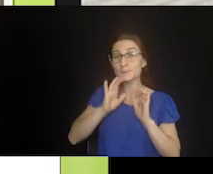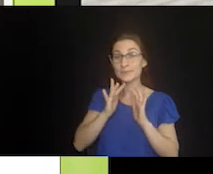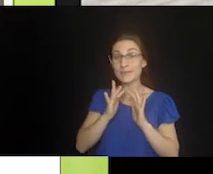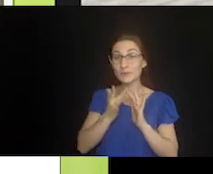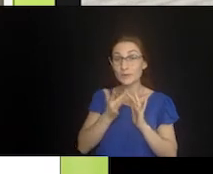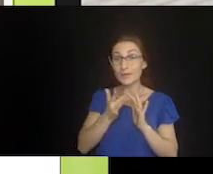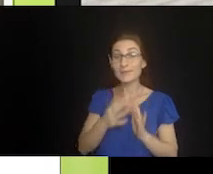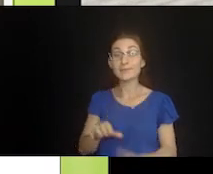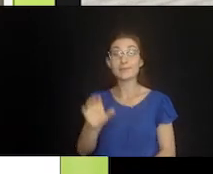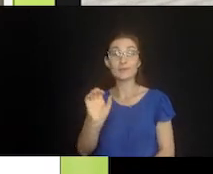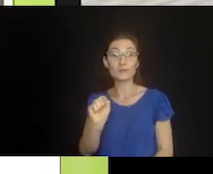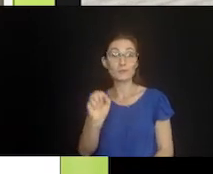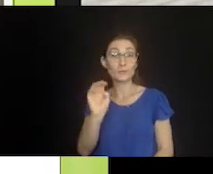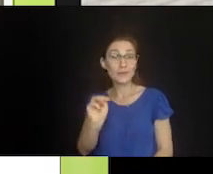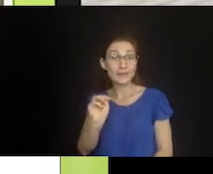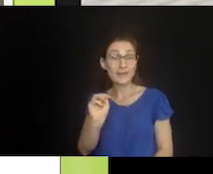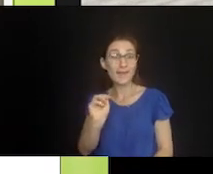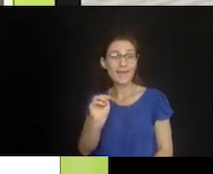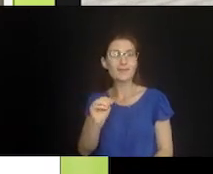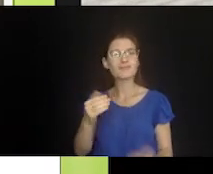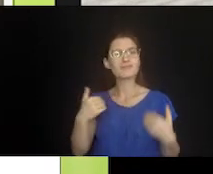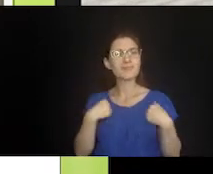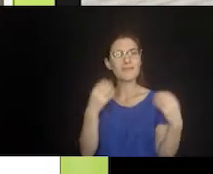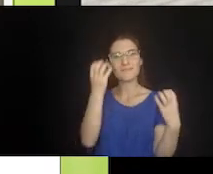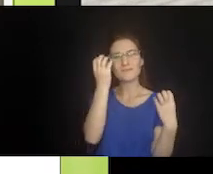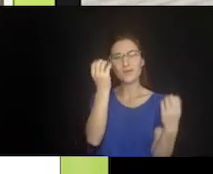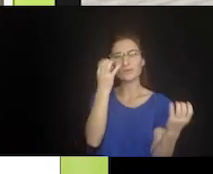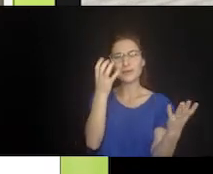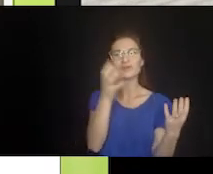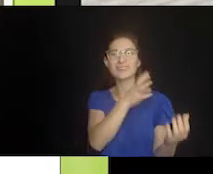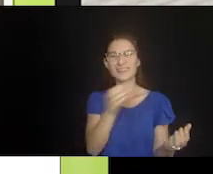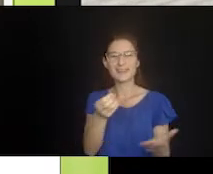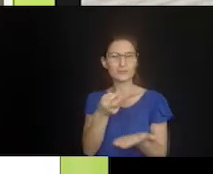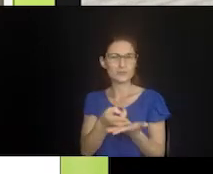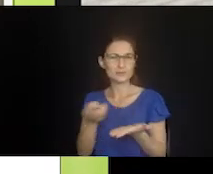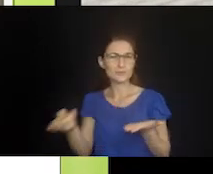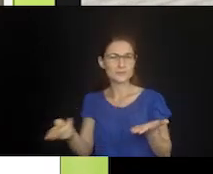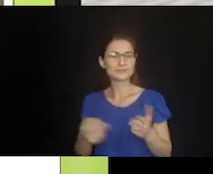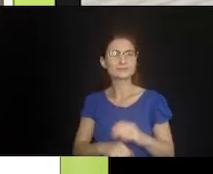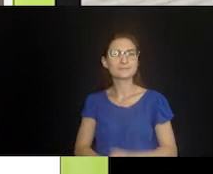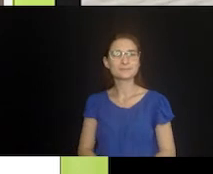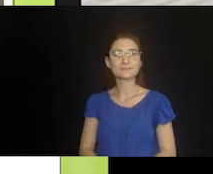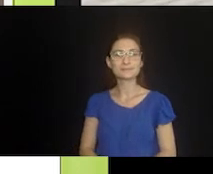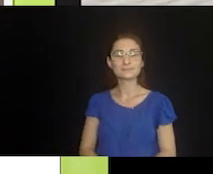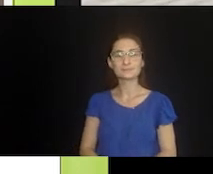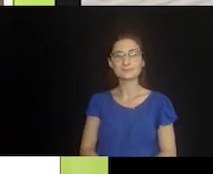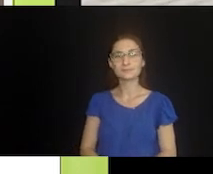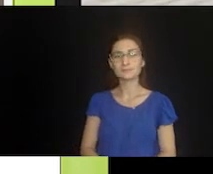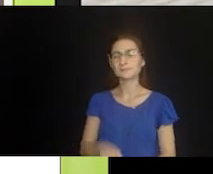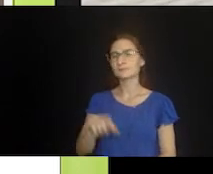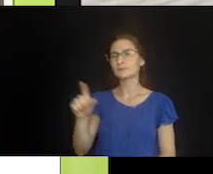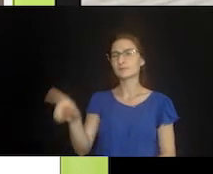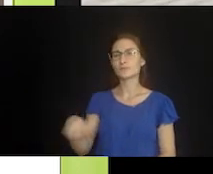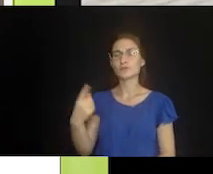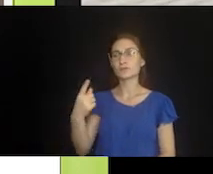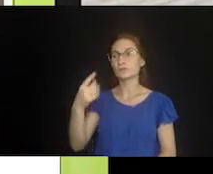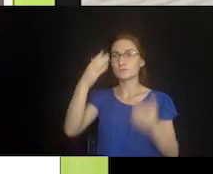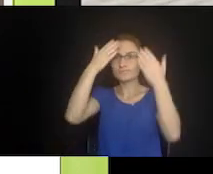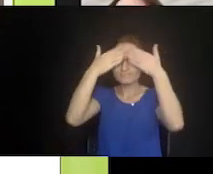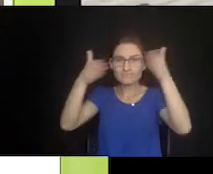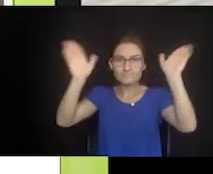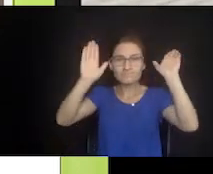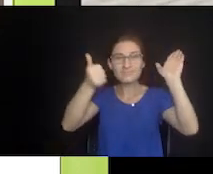future. Search the internet, social media for information and resources. You